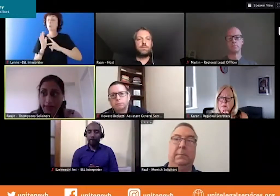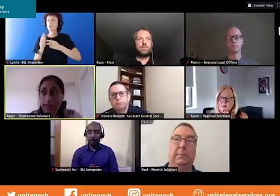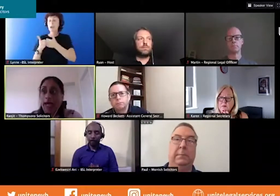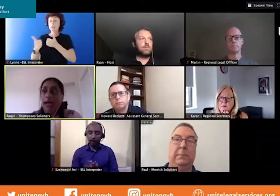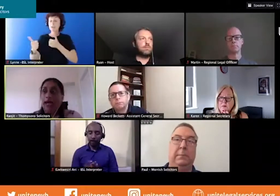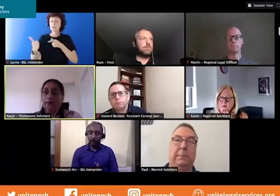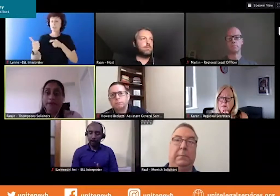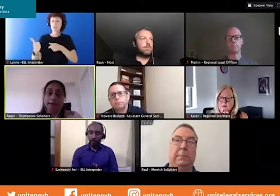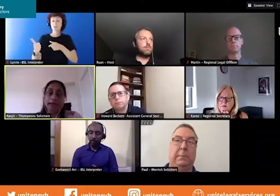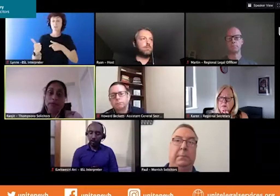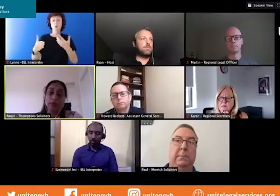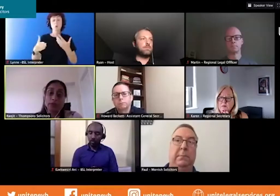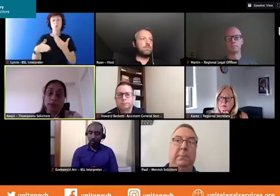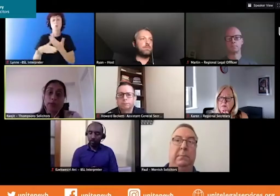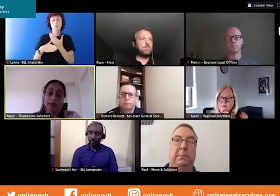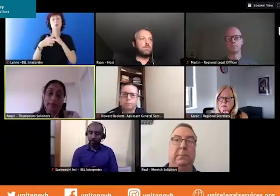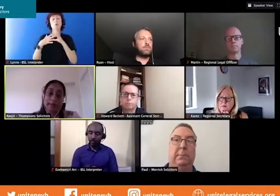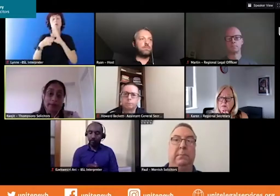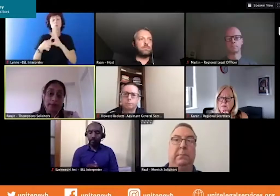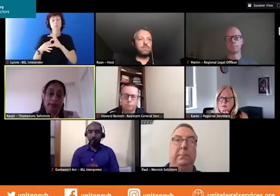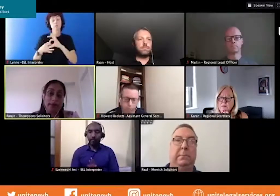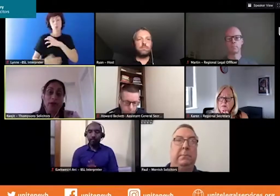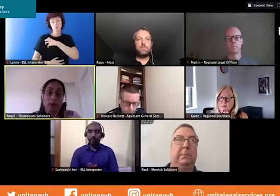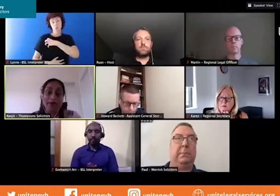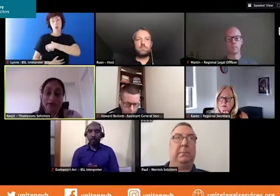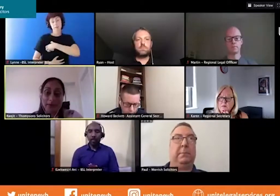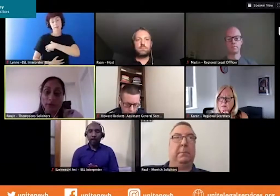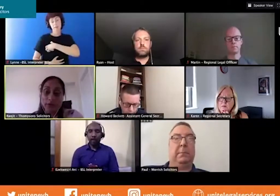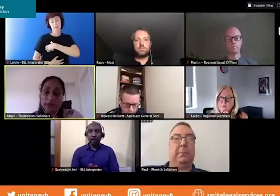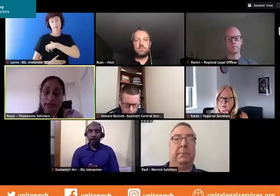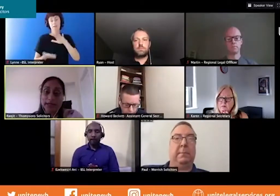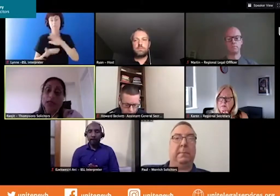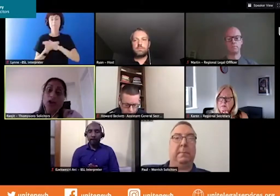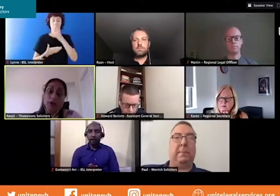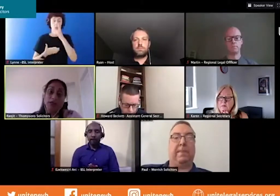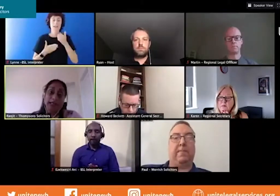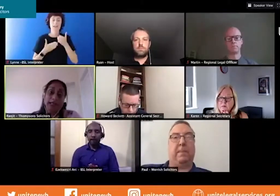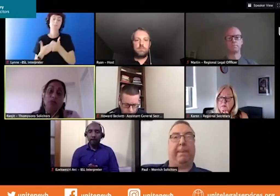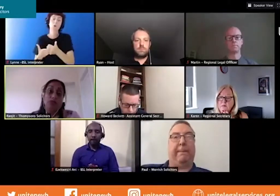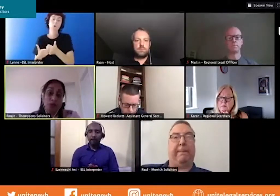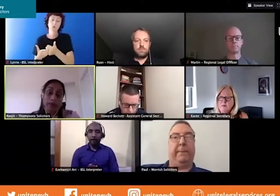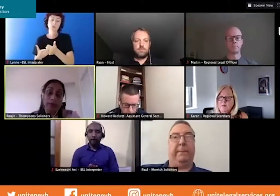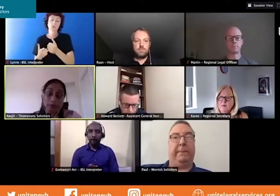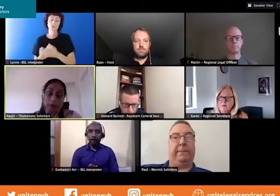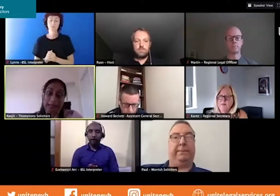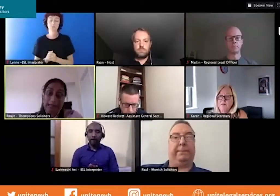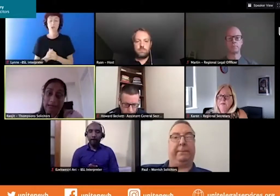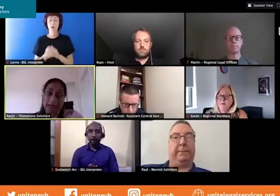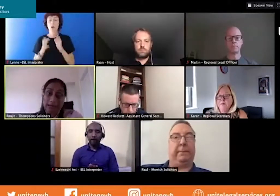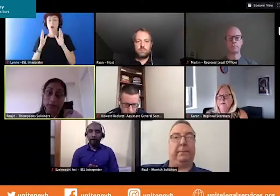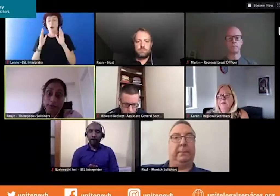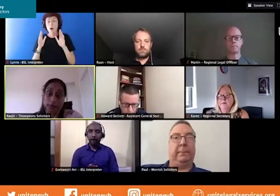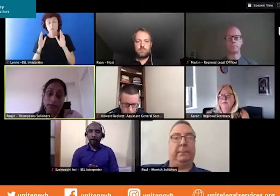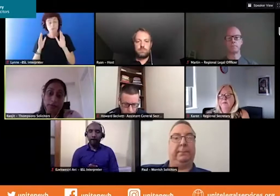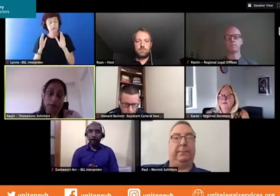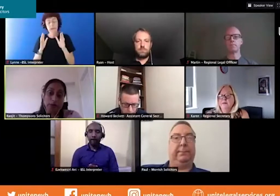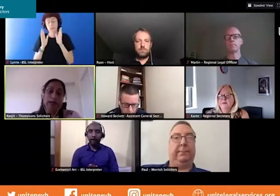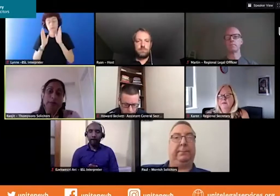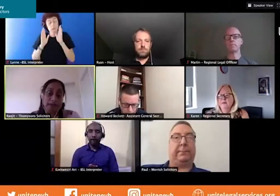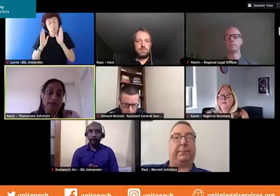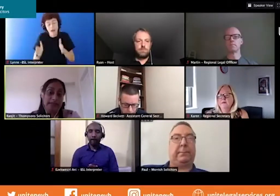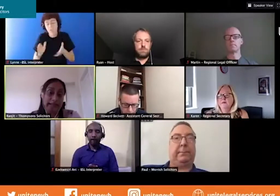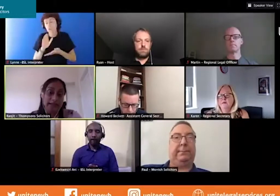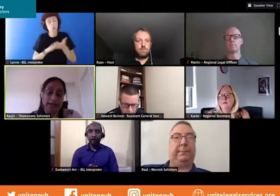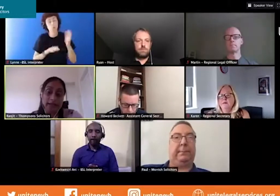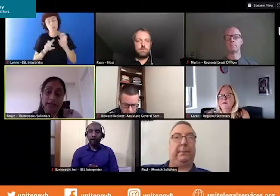recognised, they'd be able to support their members with that process. Hopefully, we don't end up in an employment tribunal, but